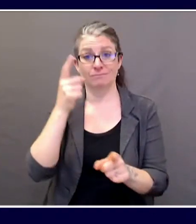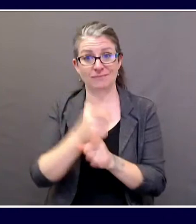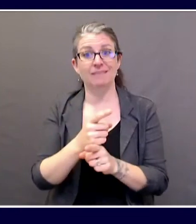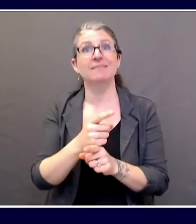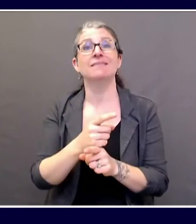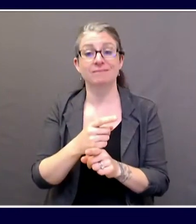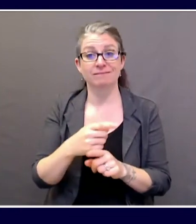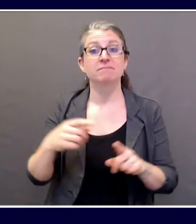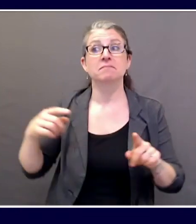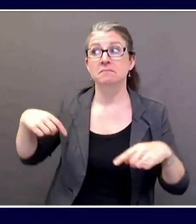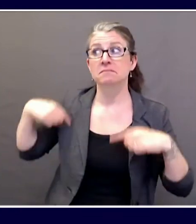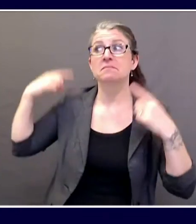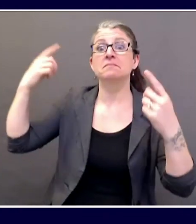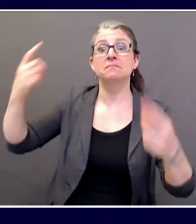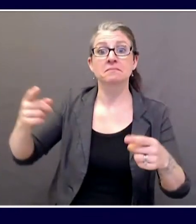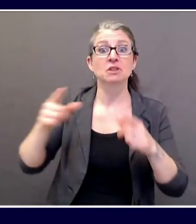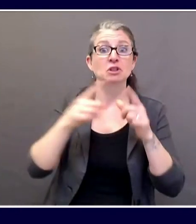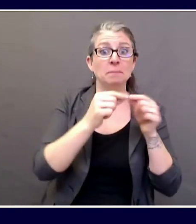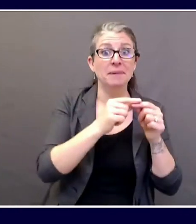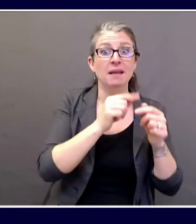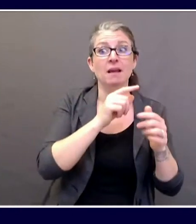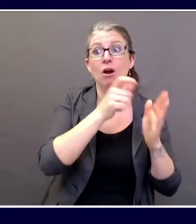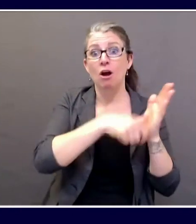than indoor ones.